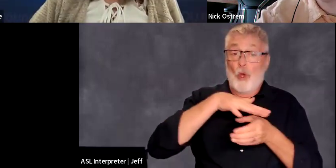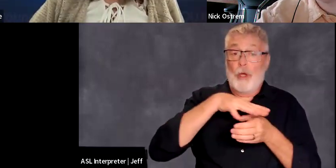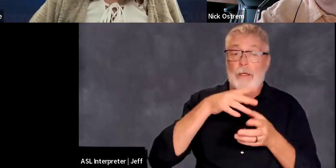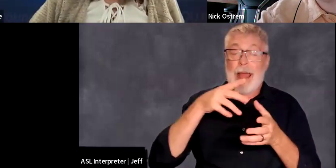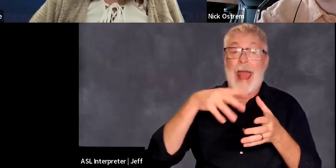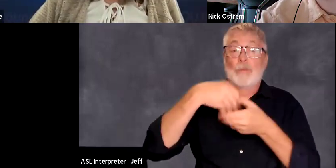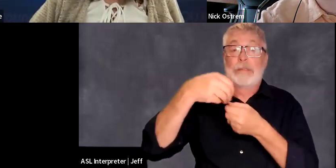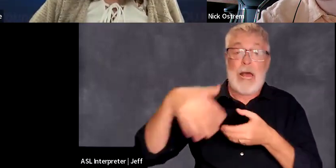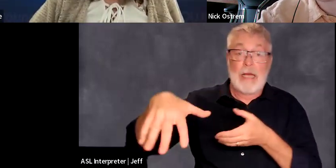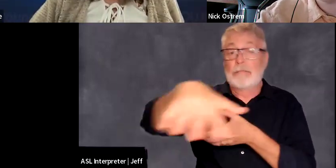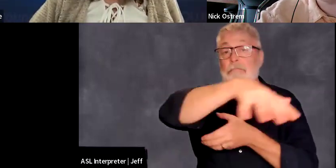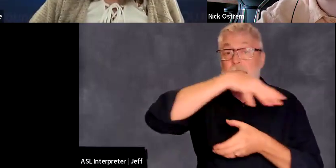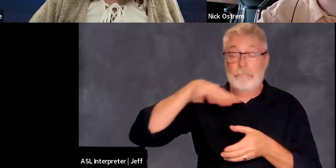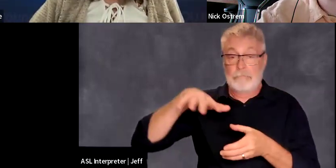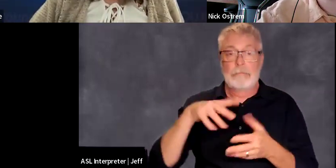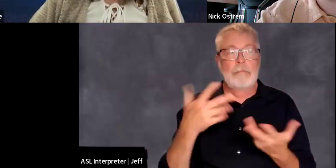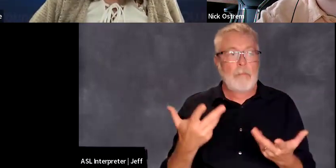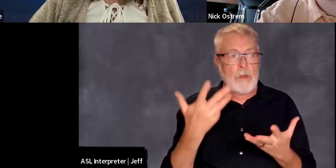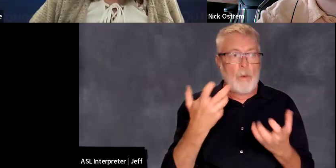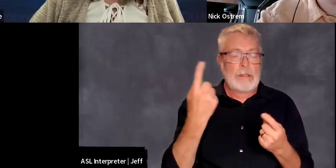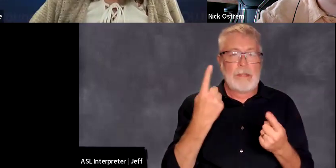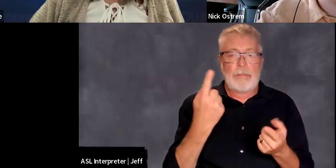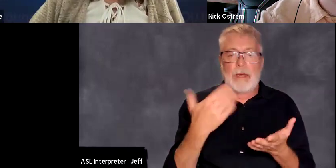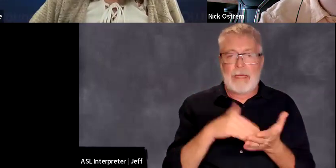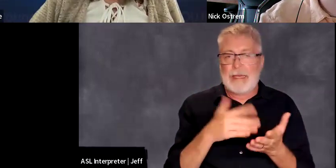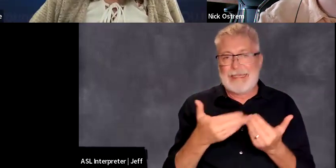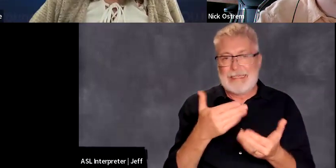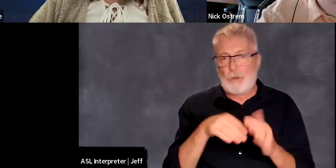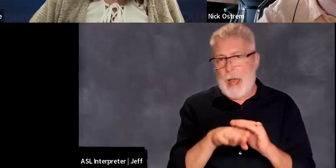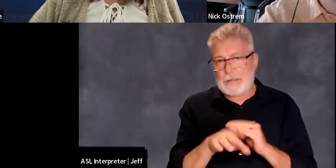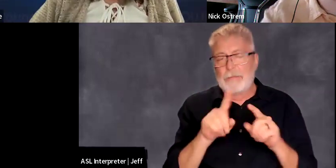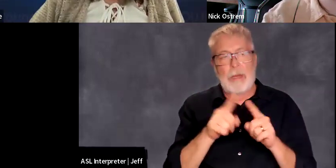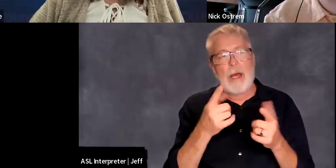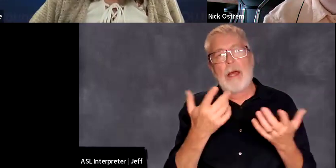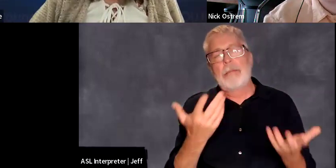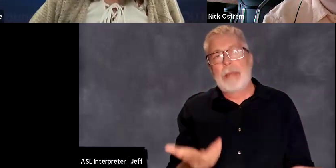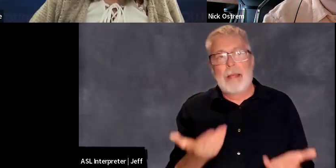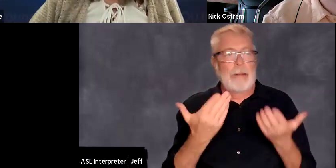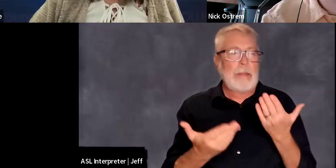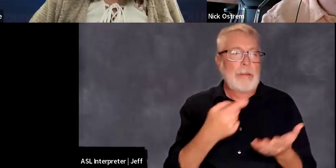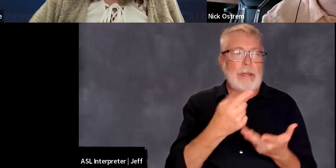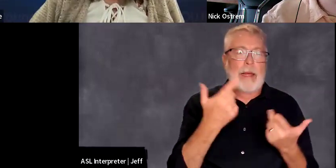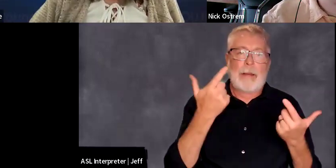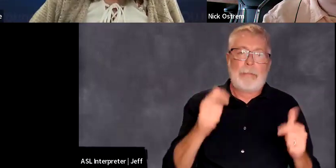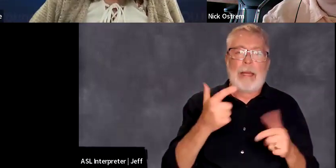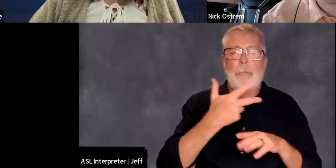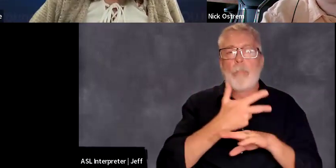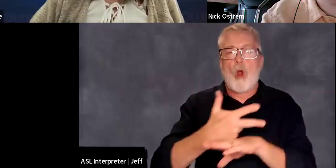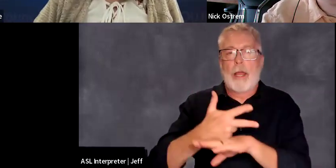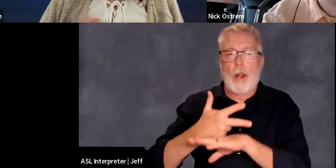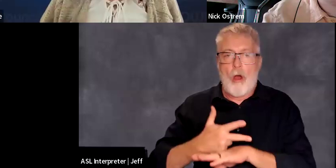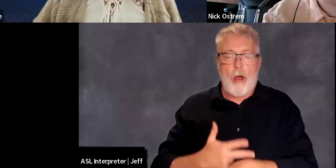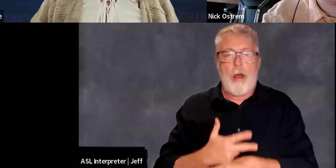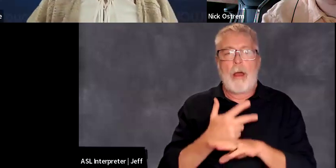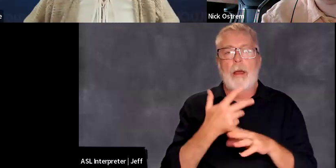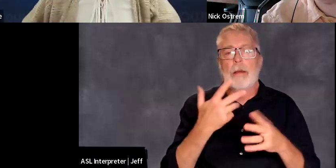is um, you want something again easily accessible, but in this case, it might be like a big parking lot,